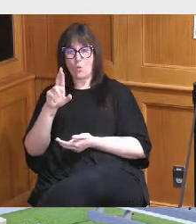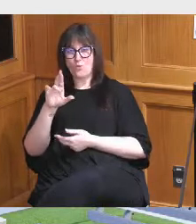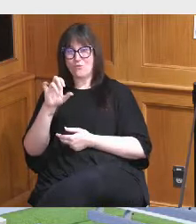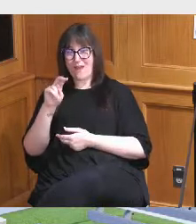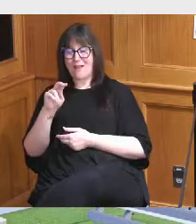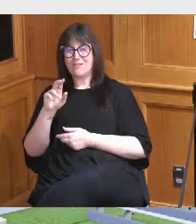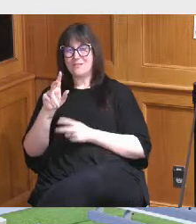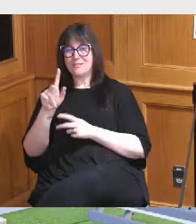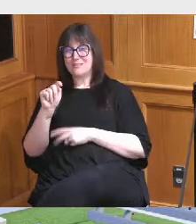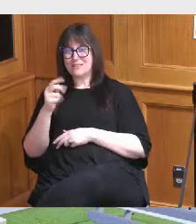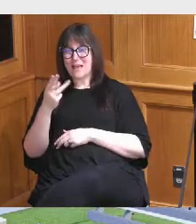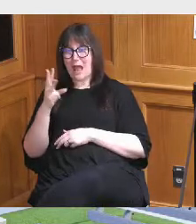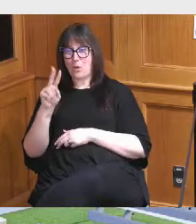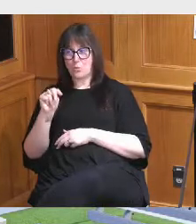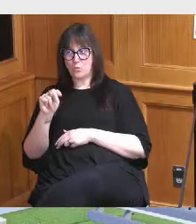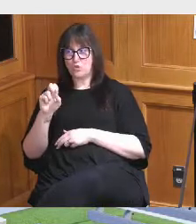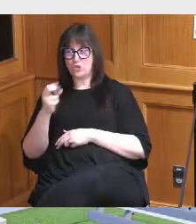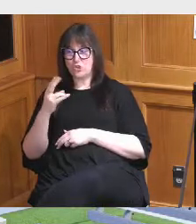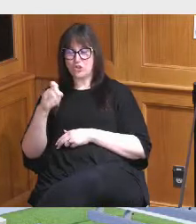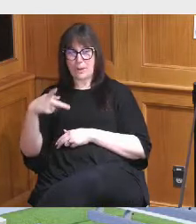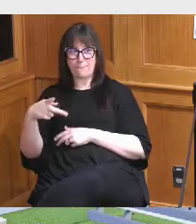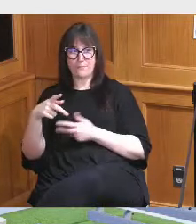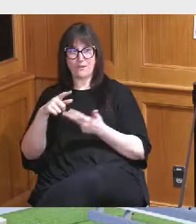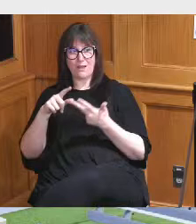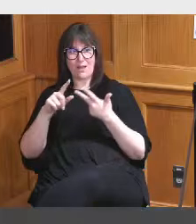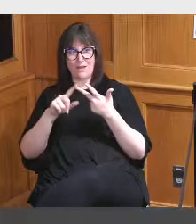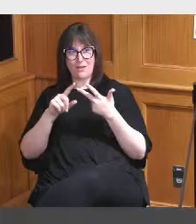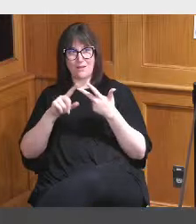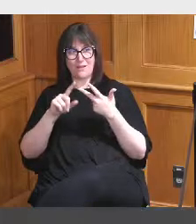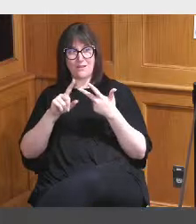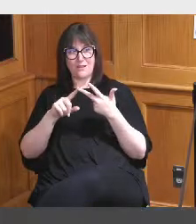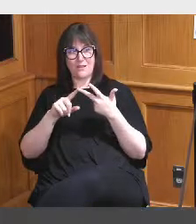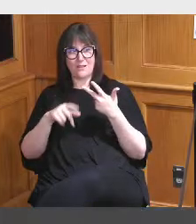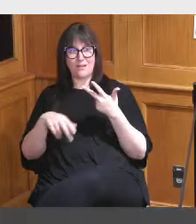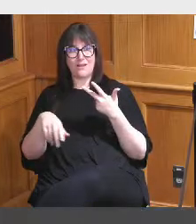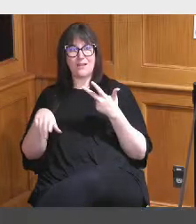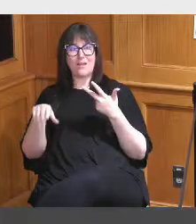the money that they're splitting among themselves. And then the next one is